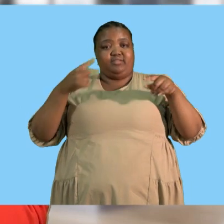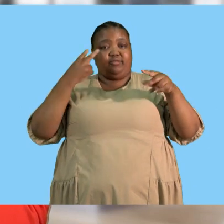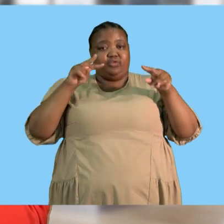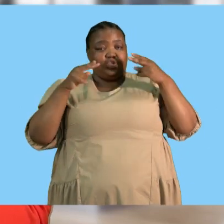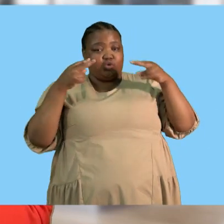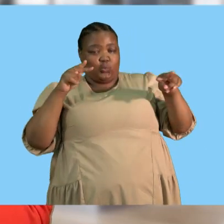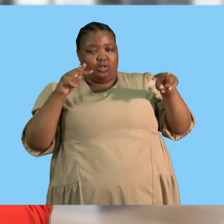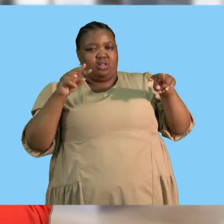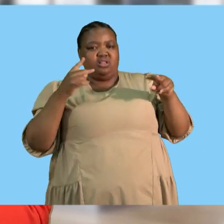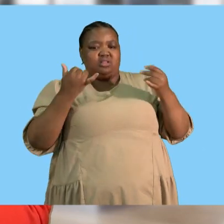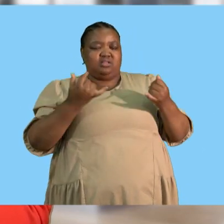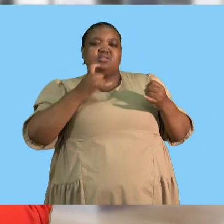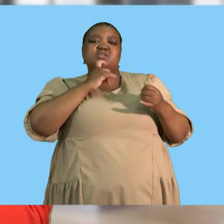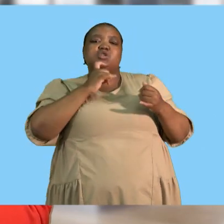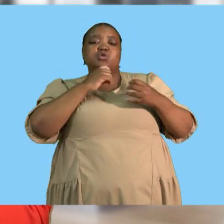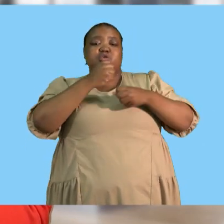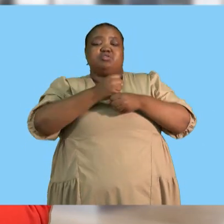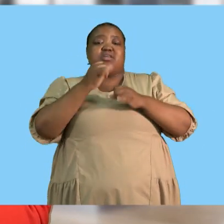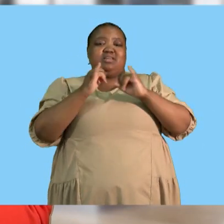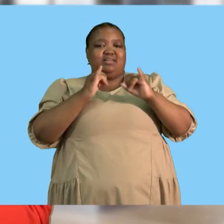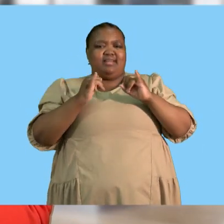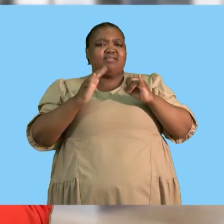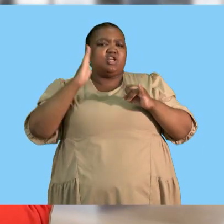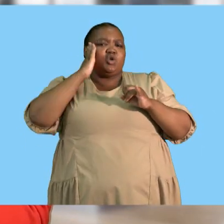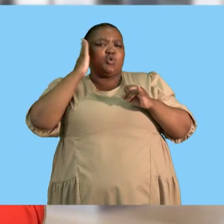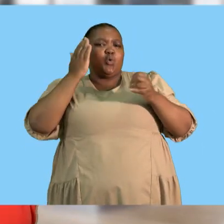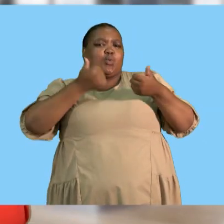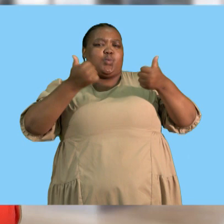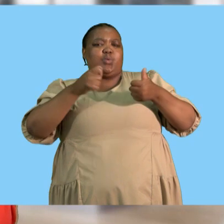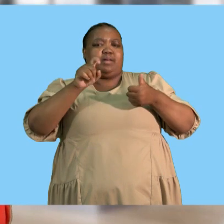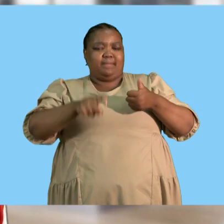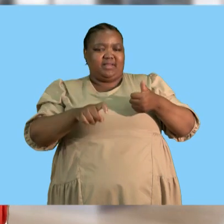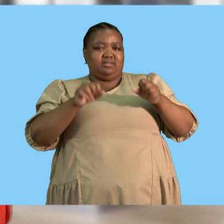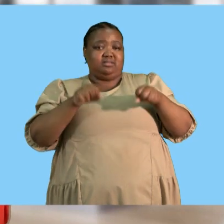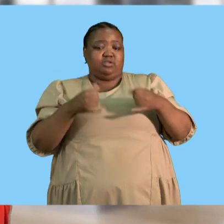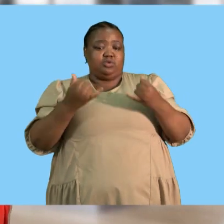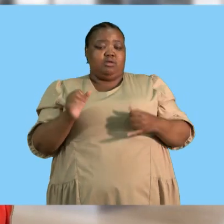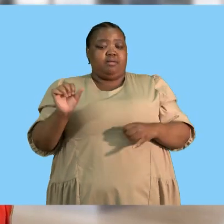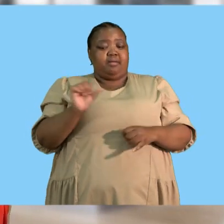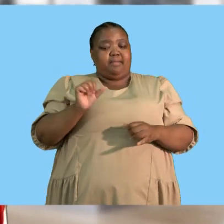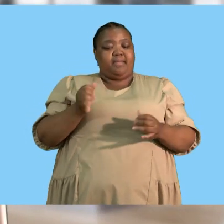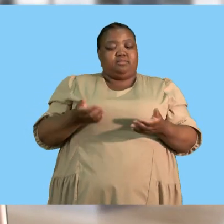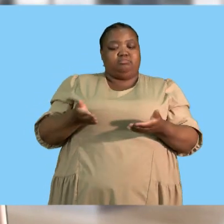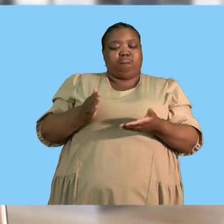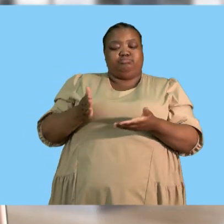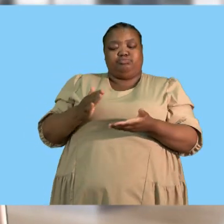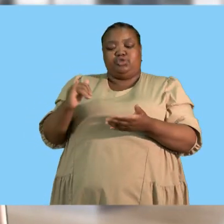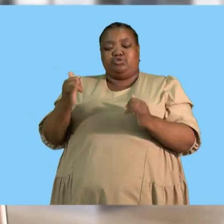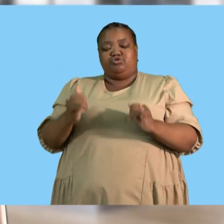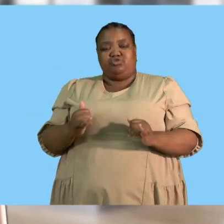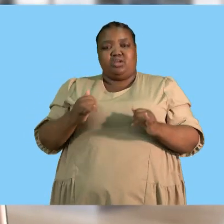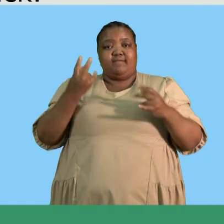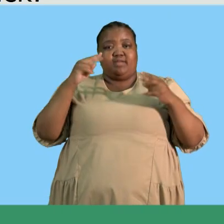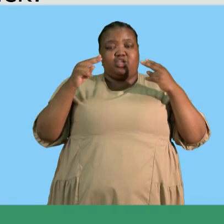different visual aids that are used in grade 11. So you need to then go back and